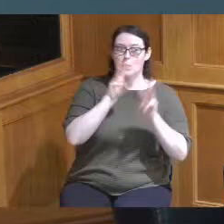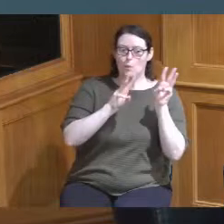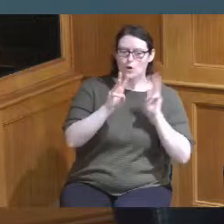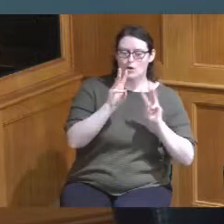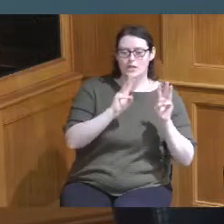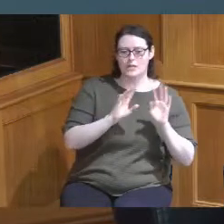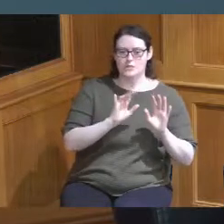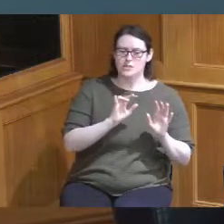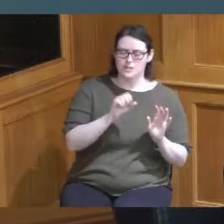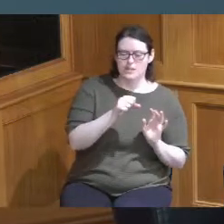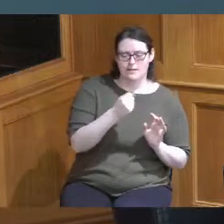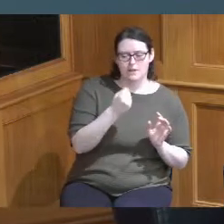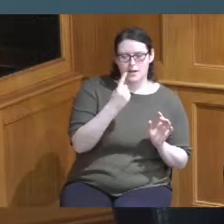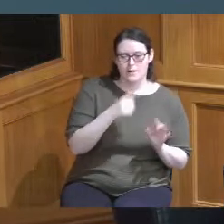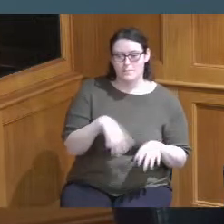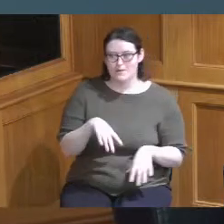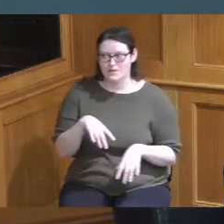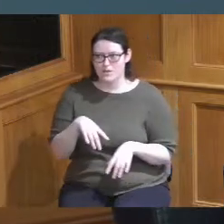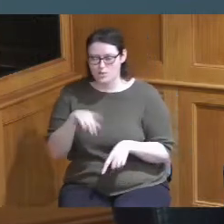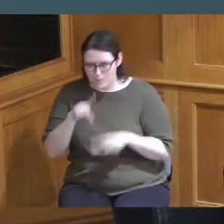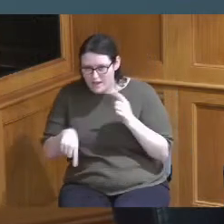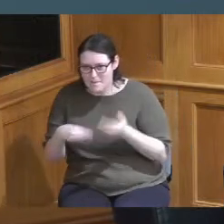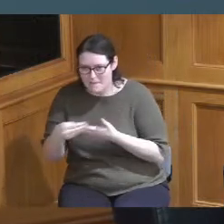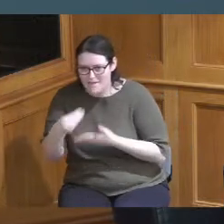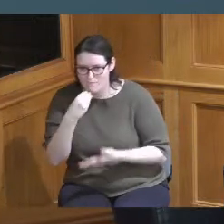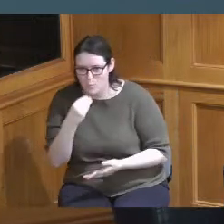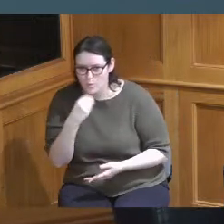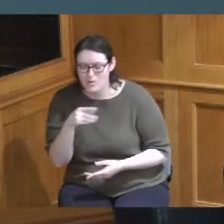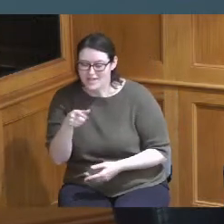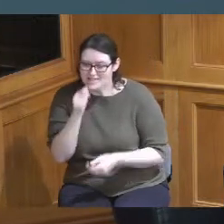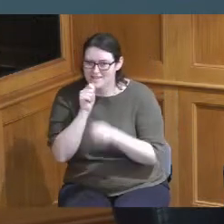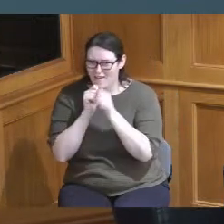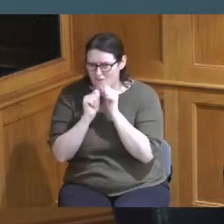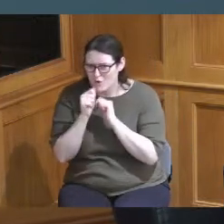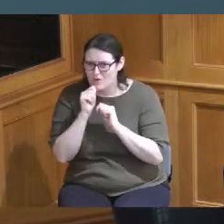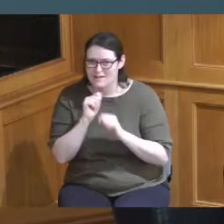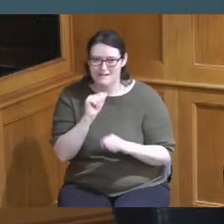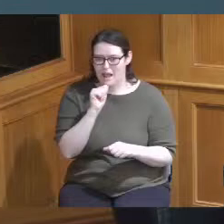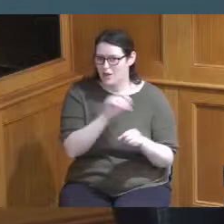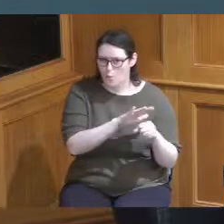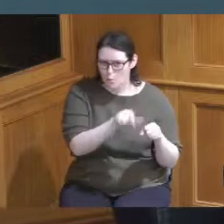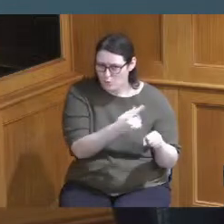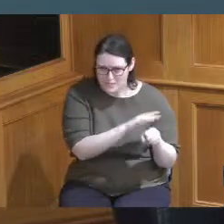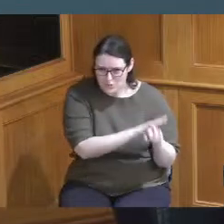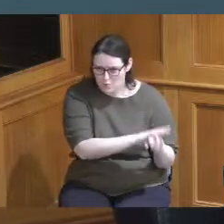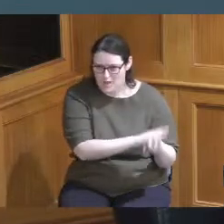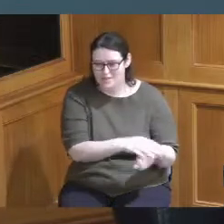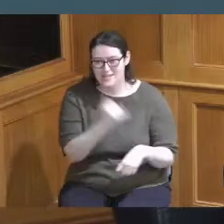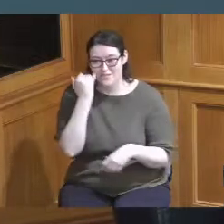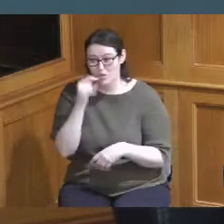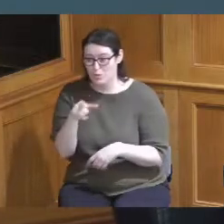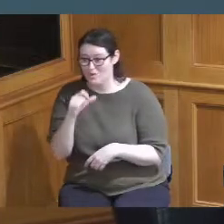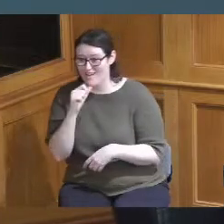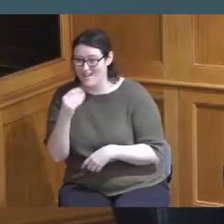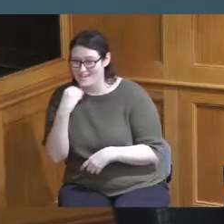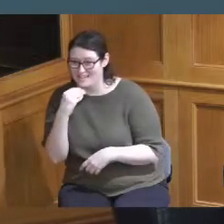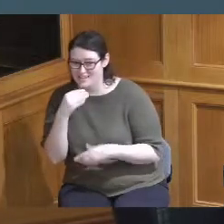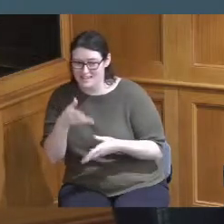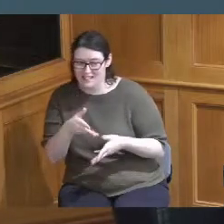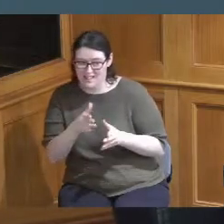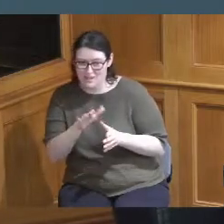you can't put food on your table, you are suffering. Or if you're not eating and letting the children eat, you are